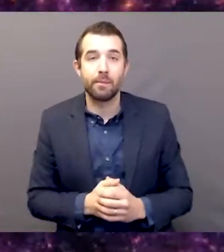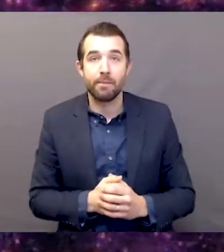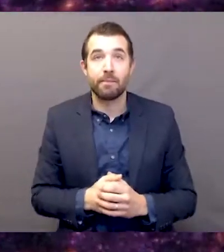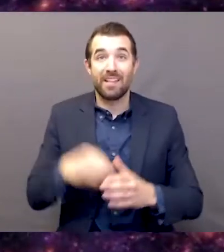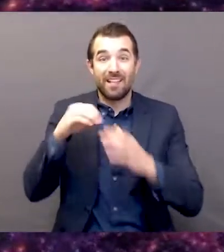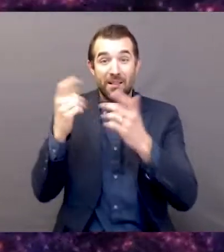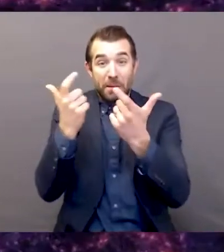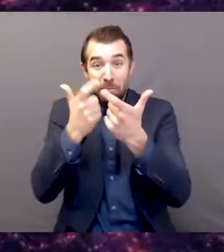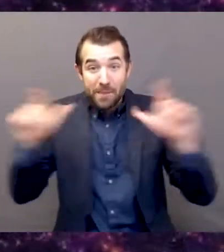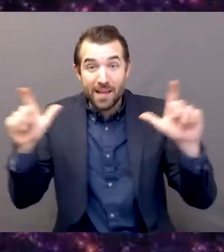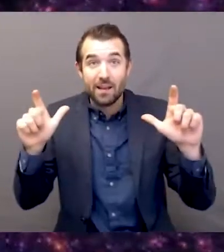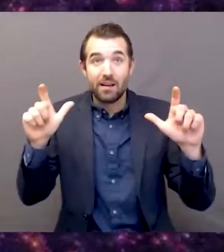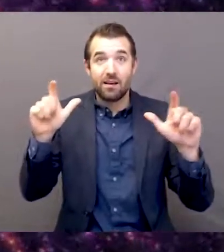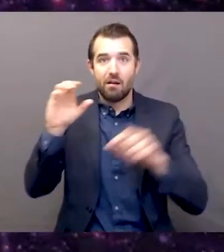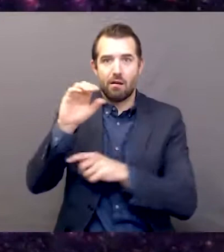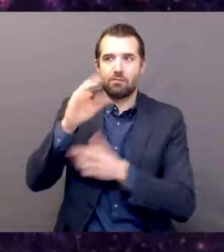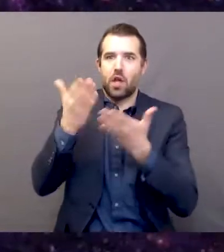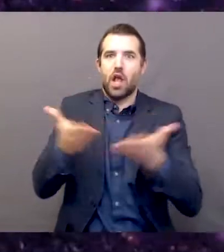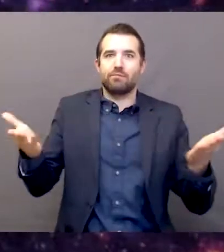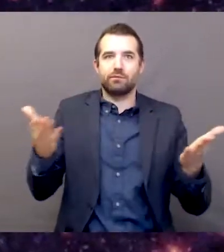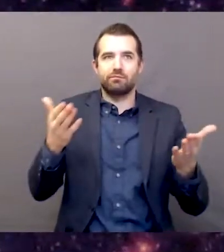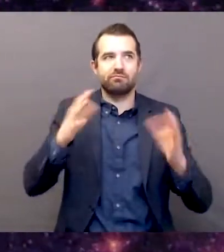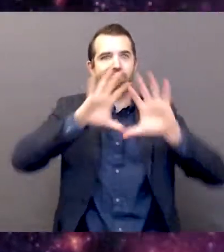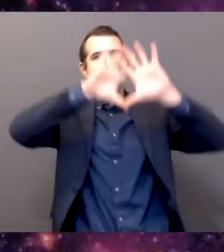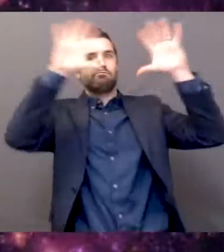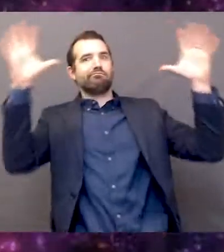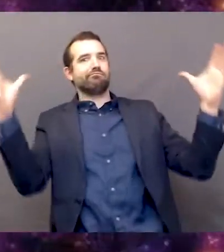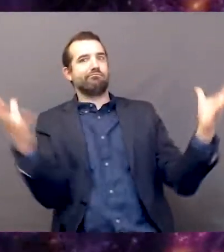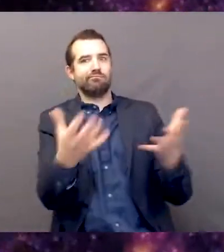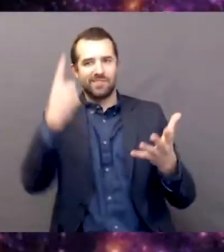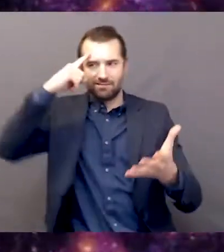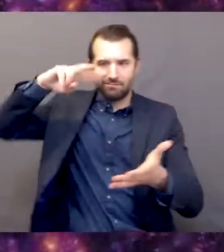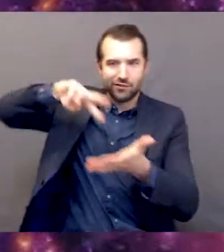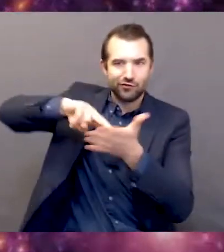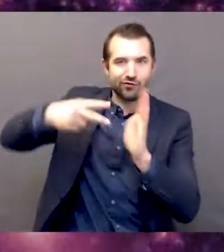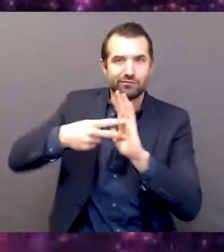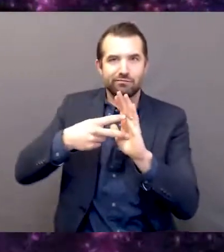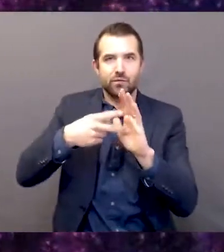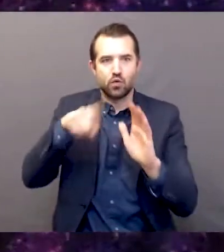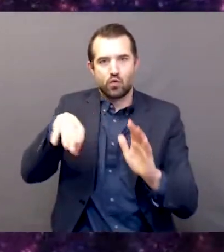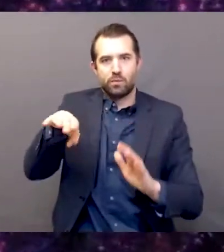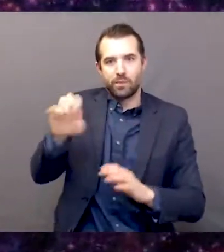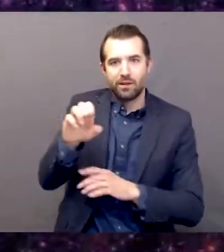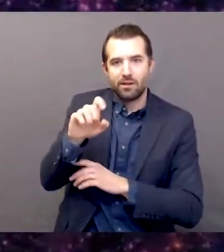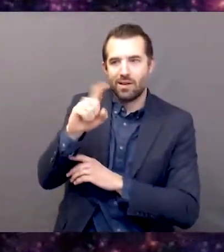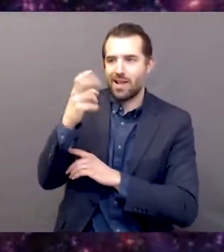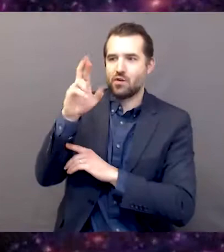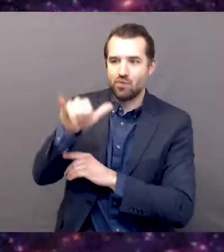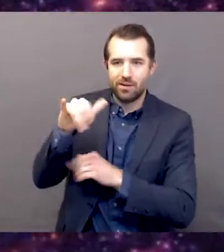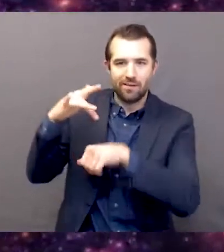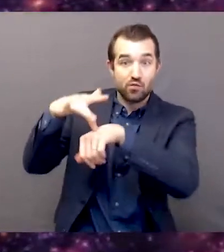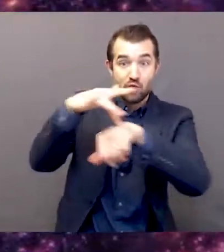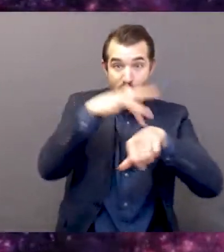Secretary Lonnie Bunch has some observations on the special importance of research at the Smithsonian in these